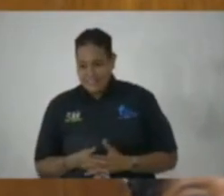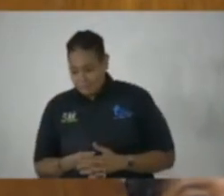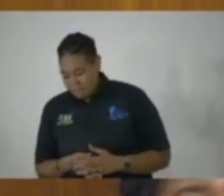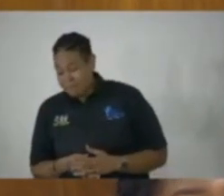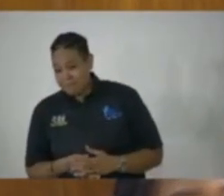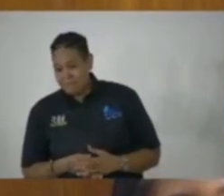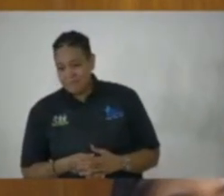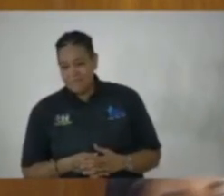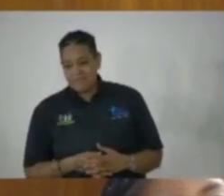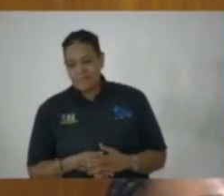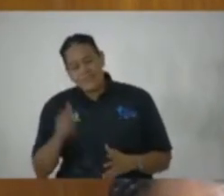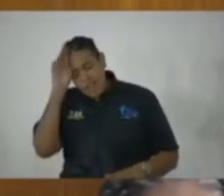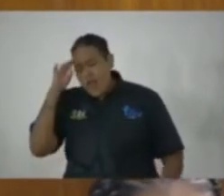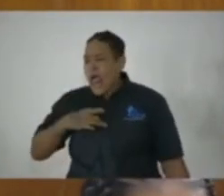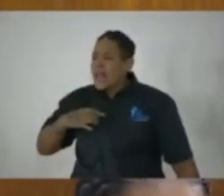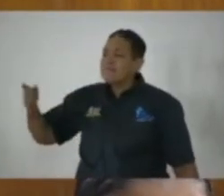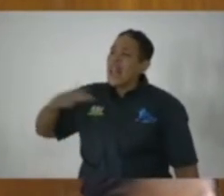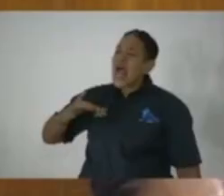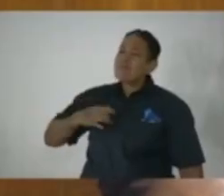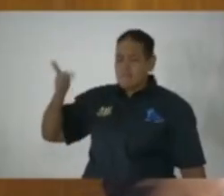He raped me, man. He raped me. But